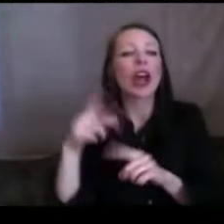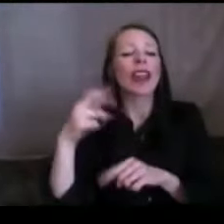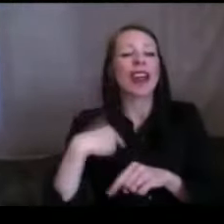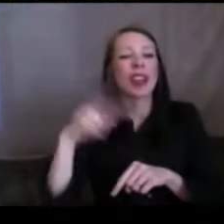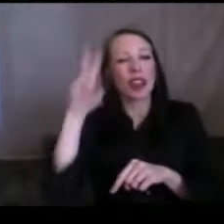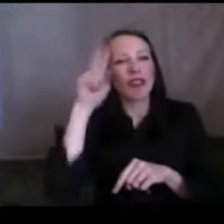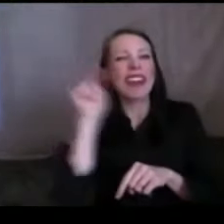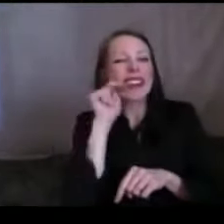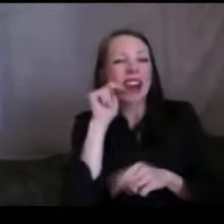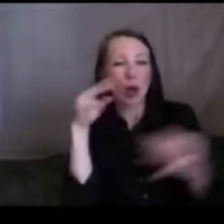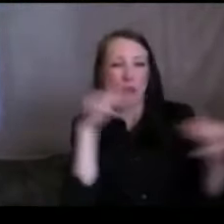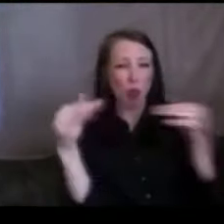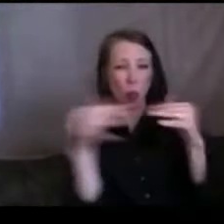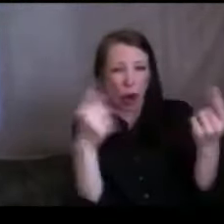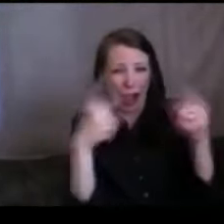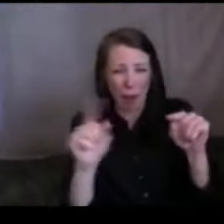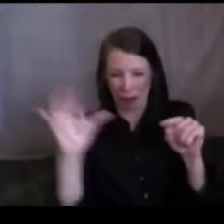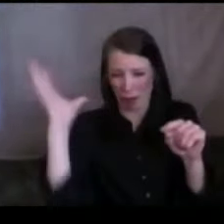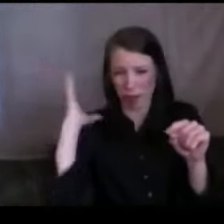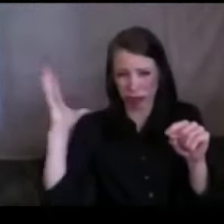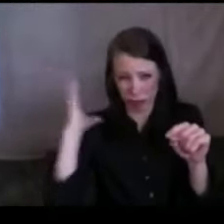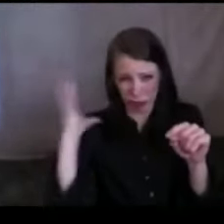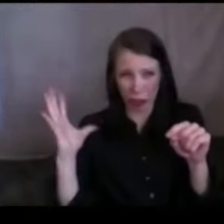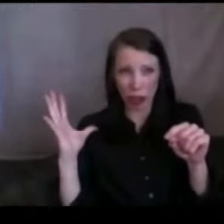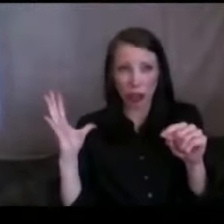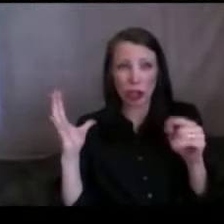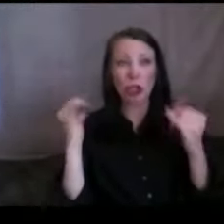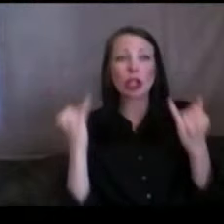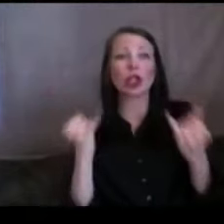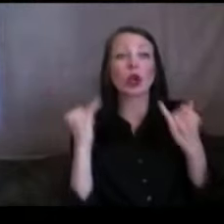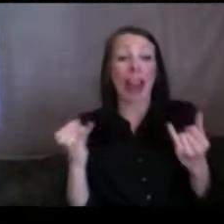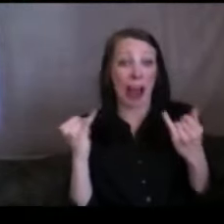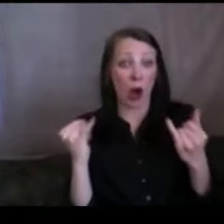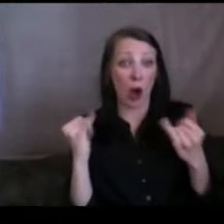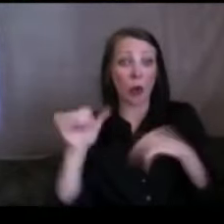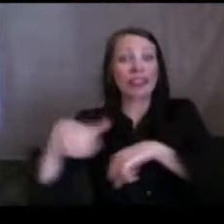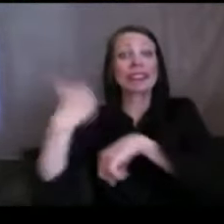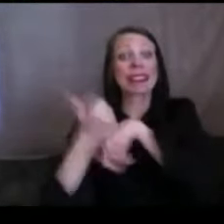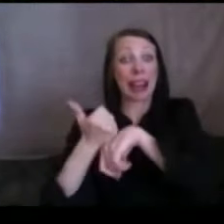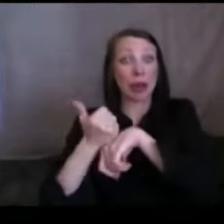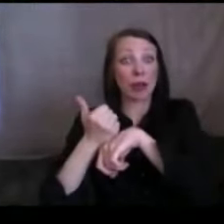So that's why the U.S. they have a program for us to came over